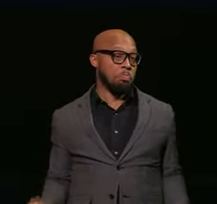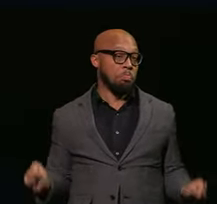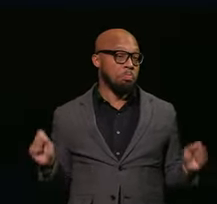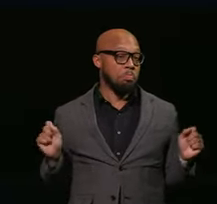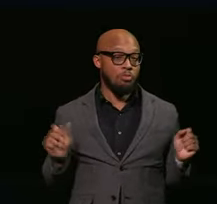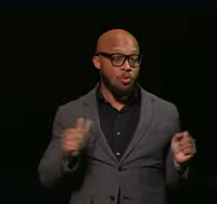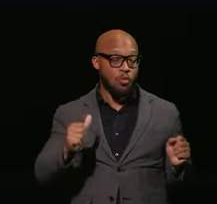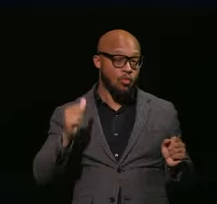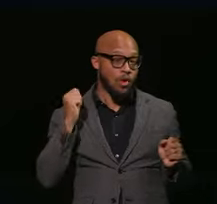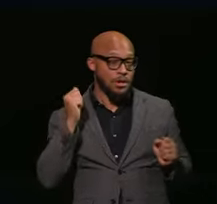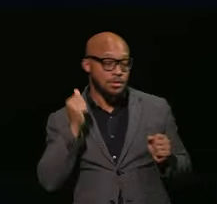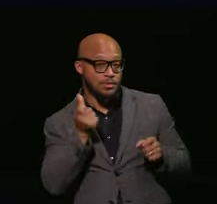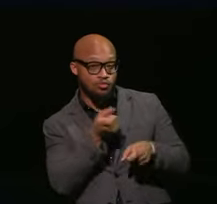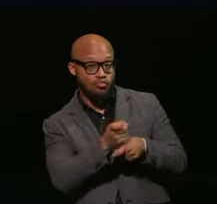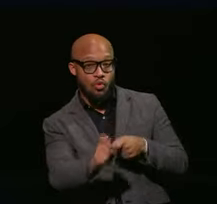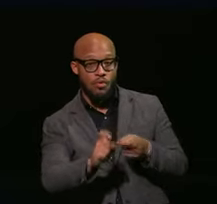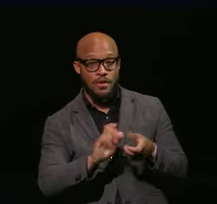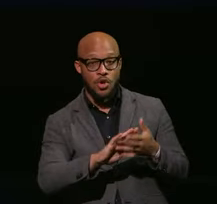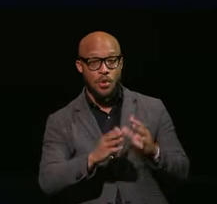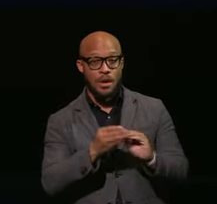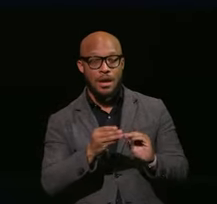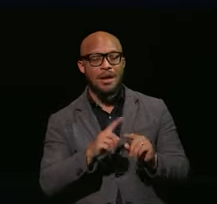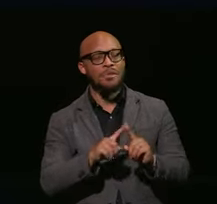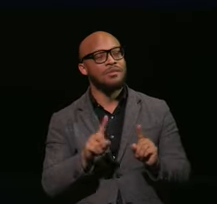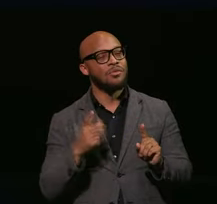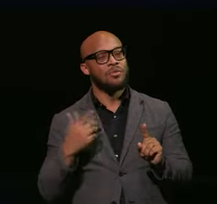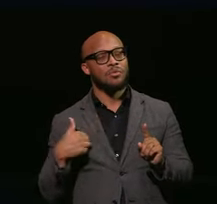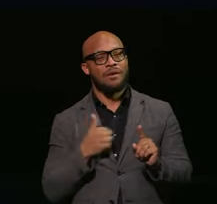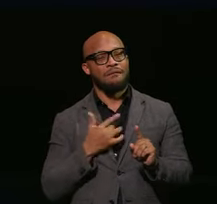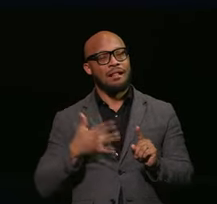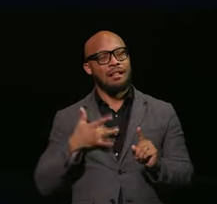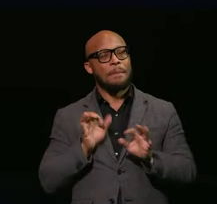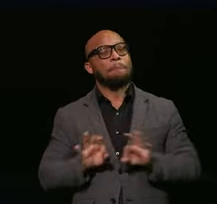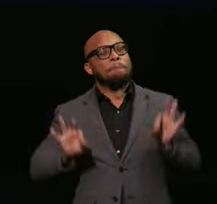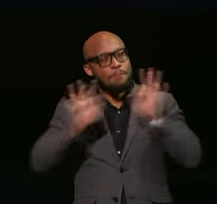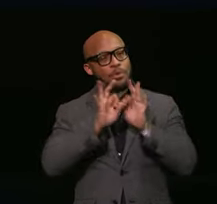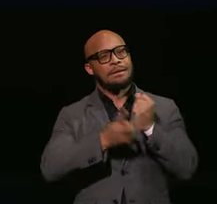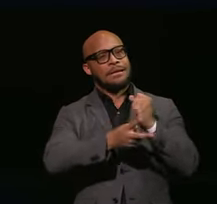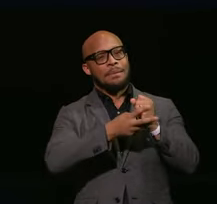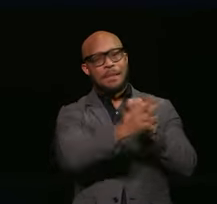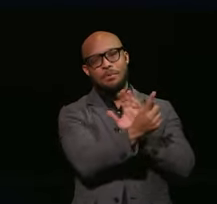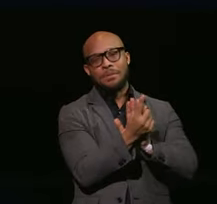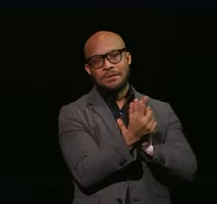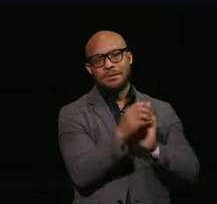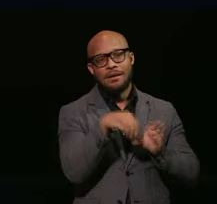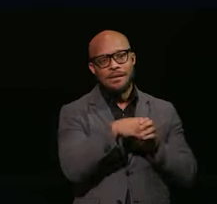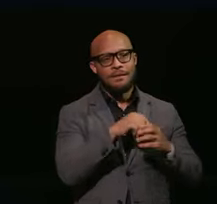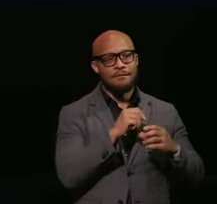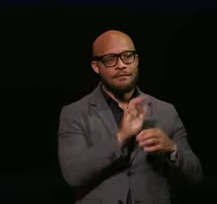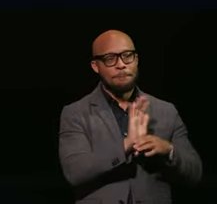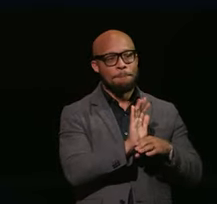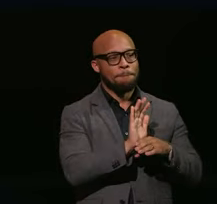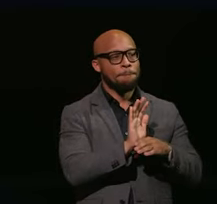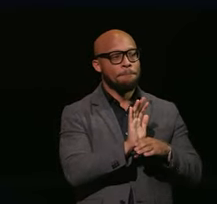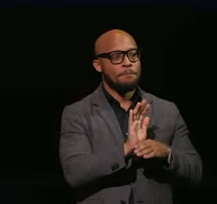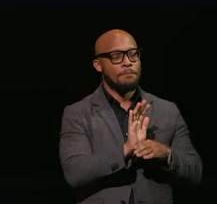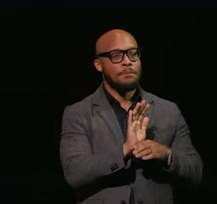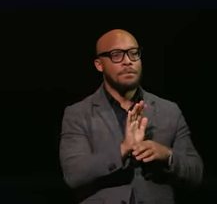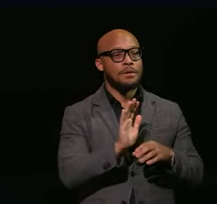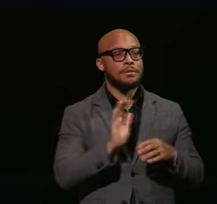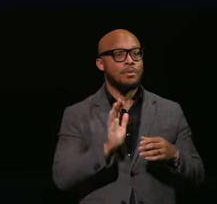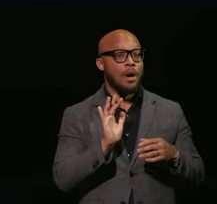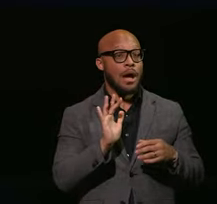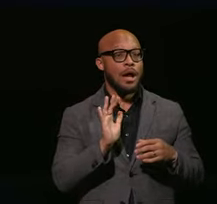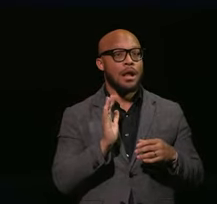because what it does for me is it actually creates a transparency and an honesty with